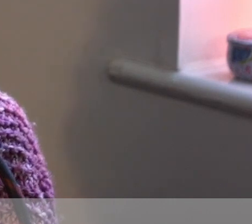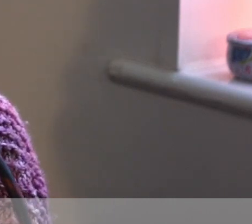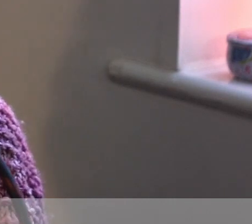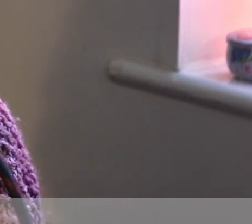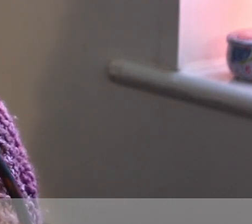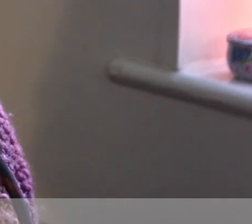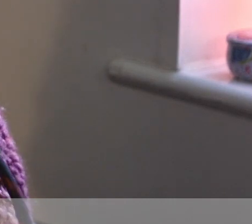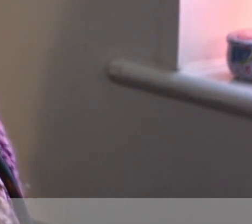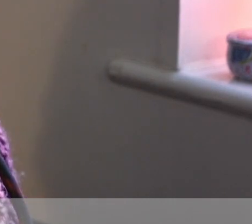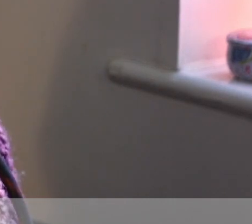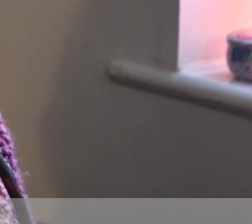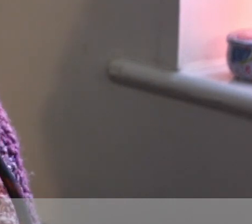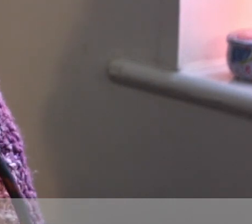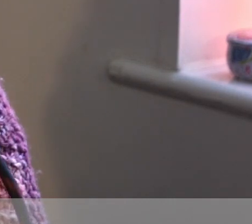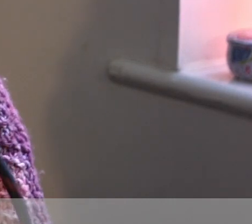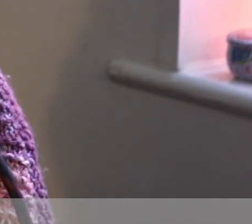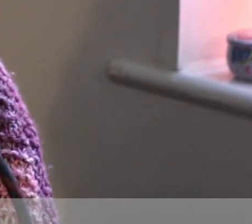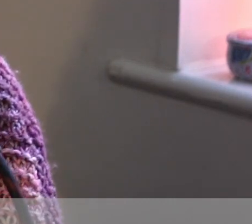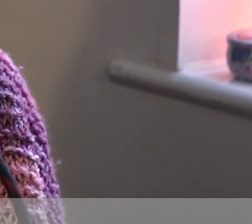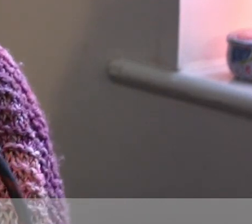of sirens.